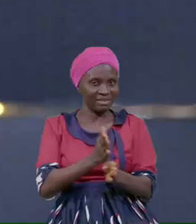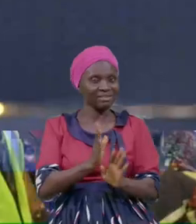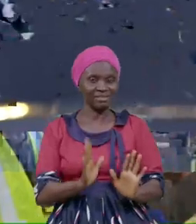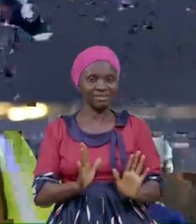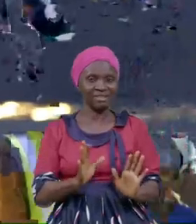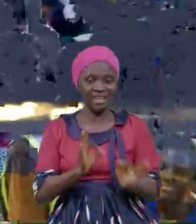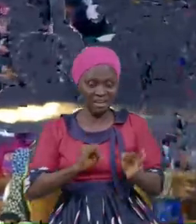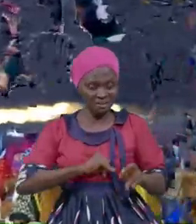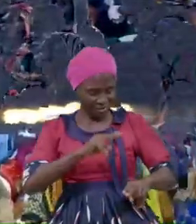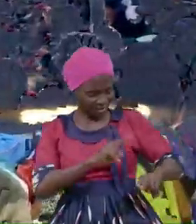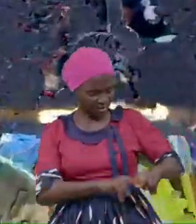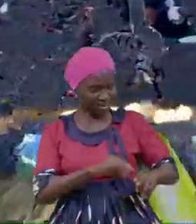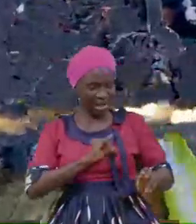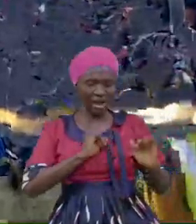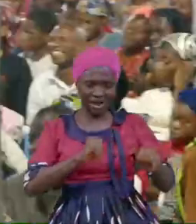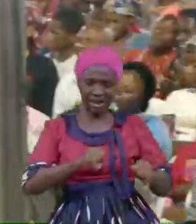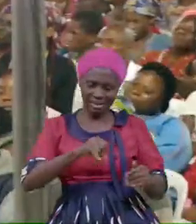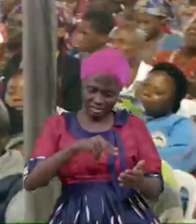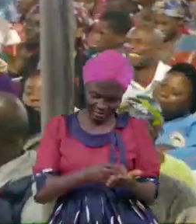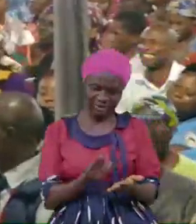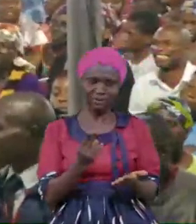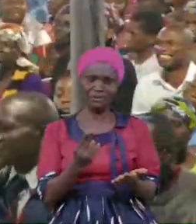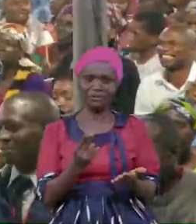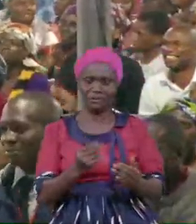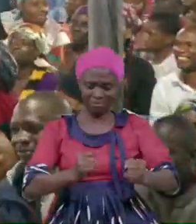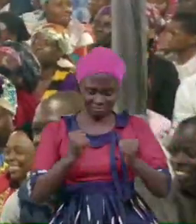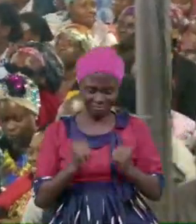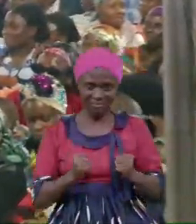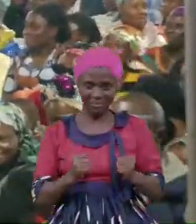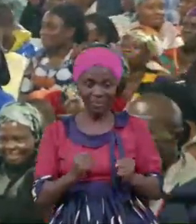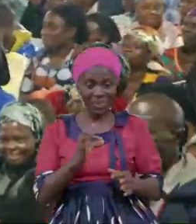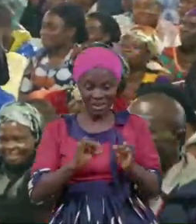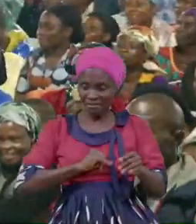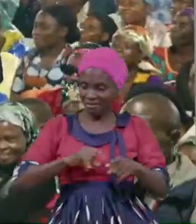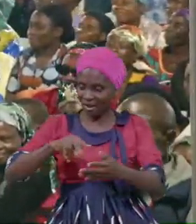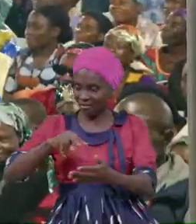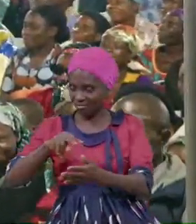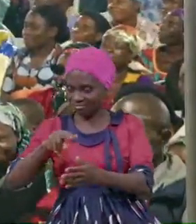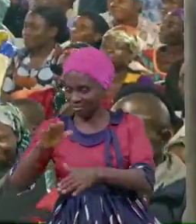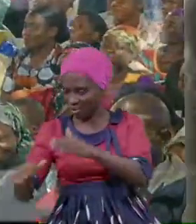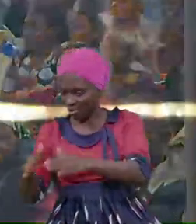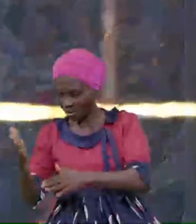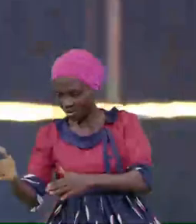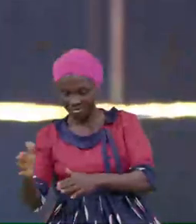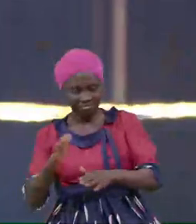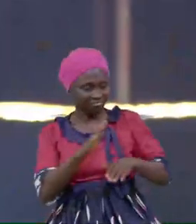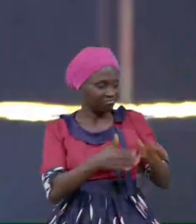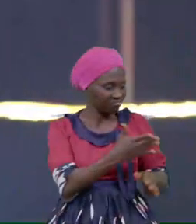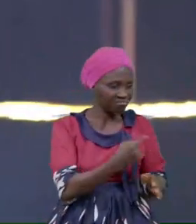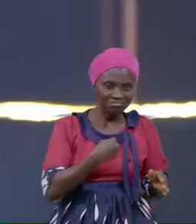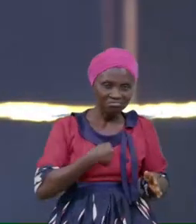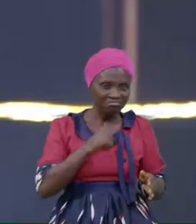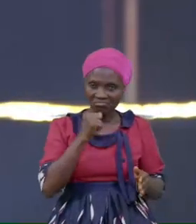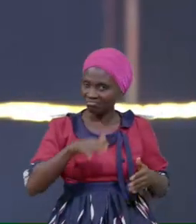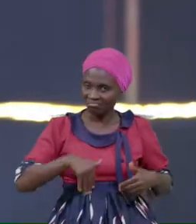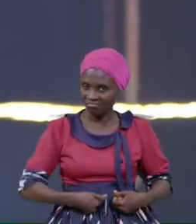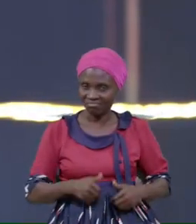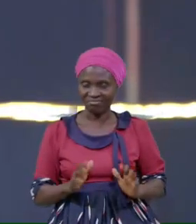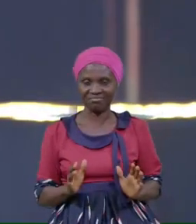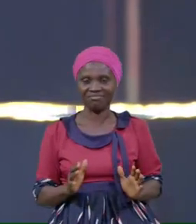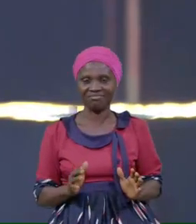up. And if I go this way, go that way, I'm not tired. I